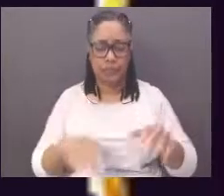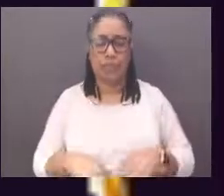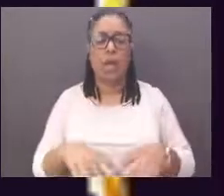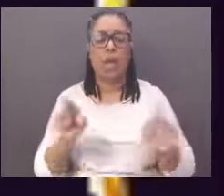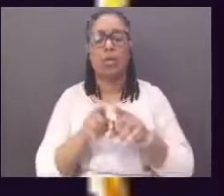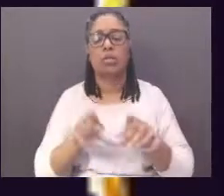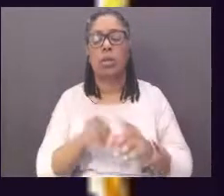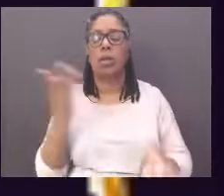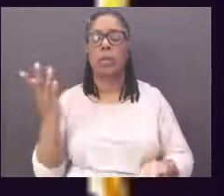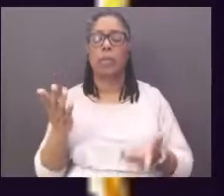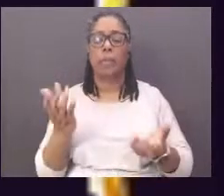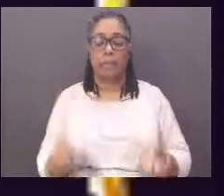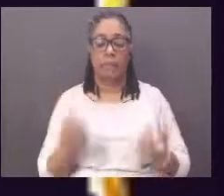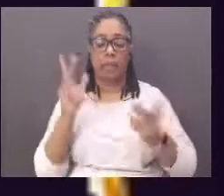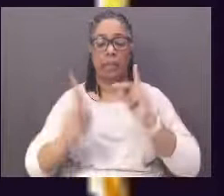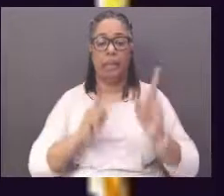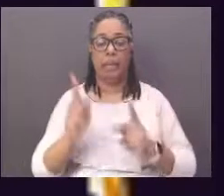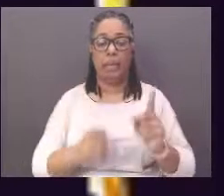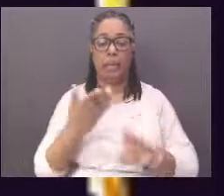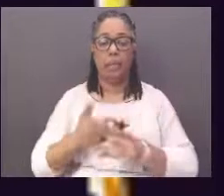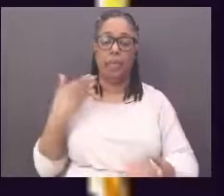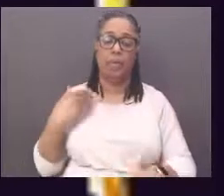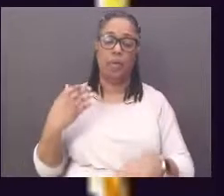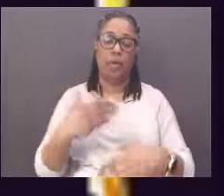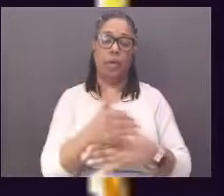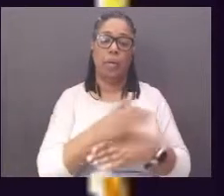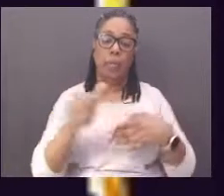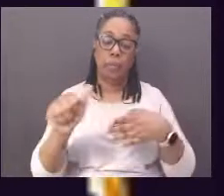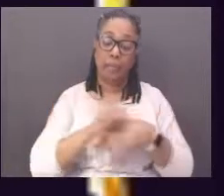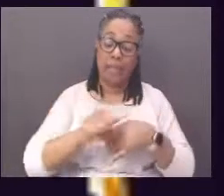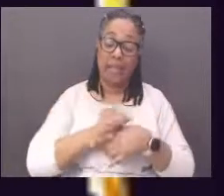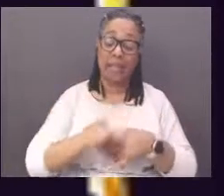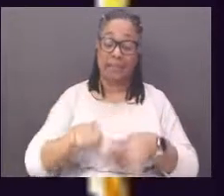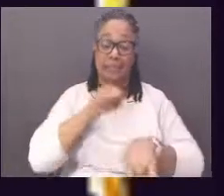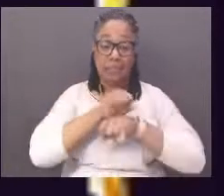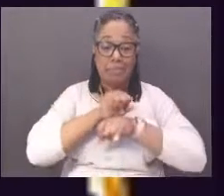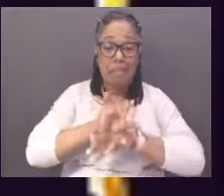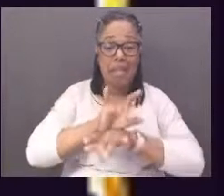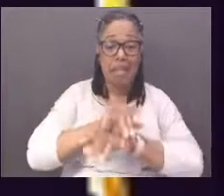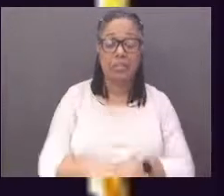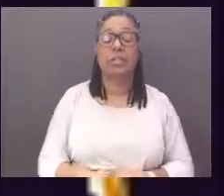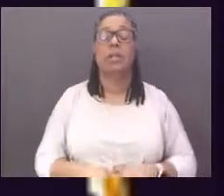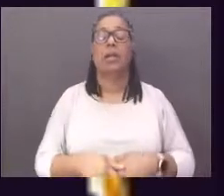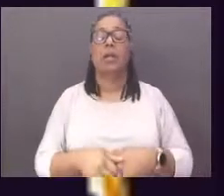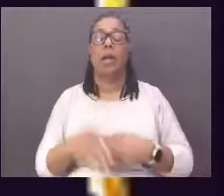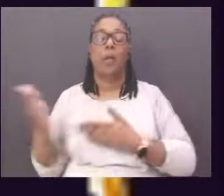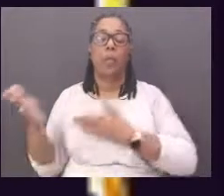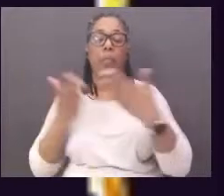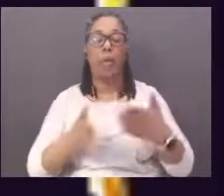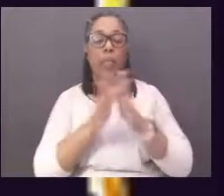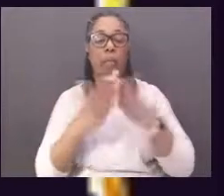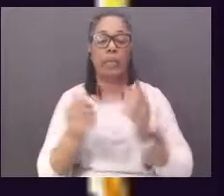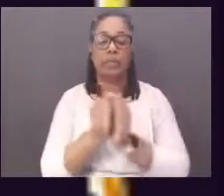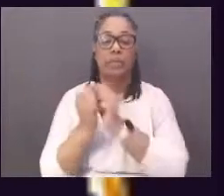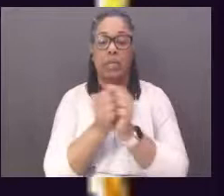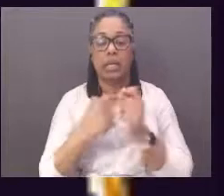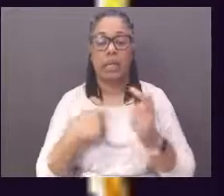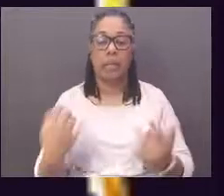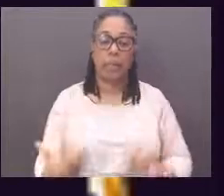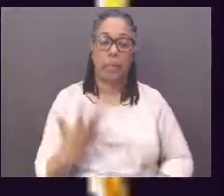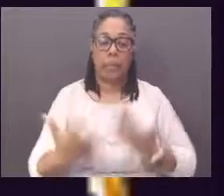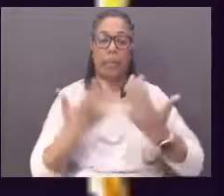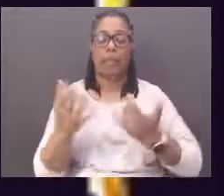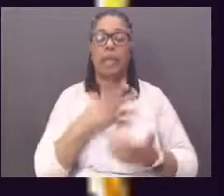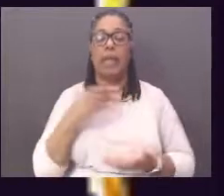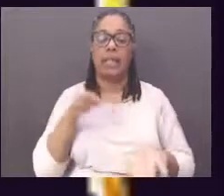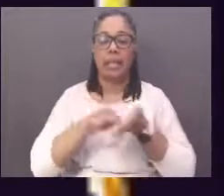practiced magic brought their books together and burned them in the sight of all, and they counted up the value of them, and